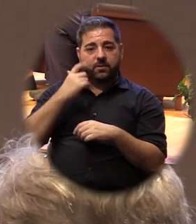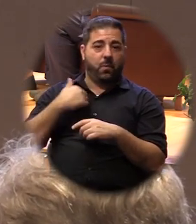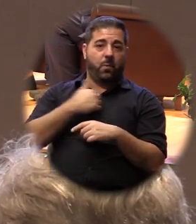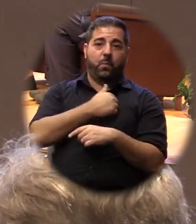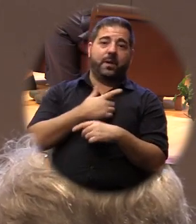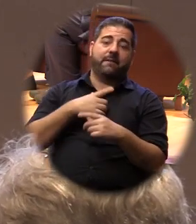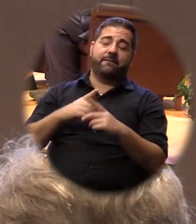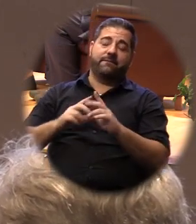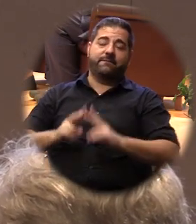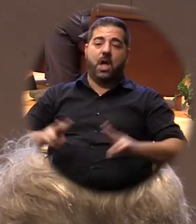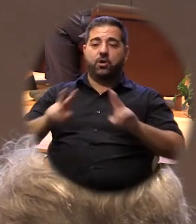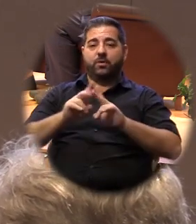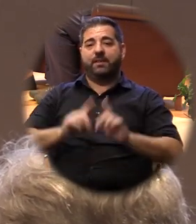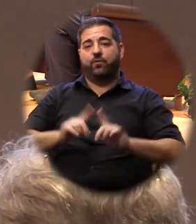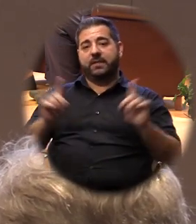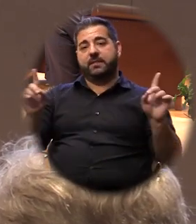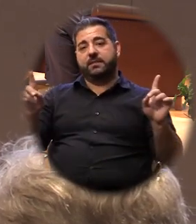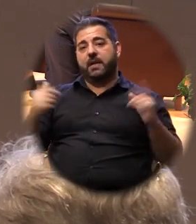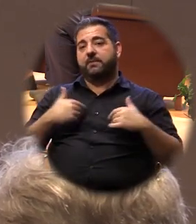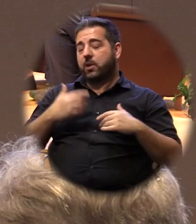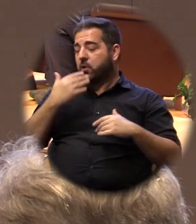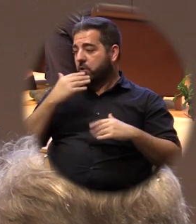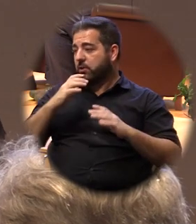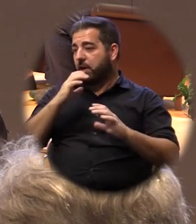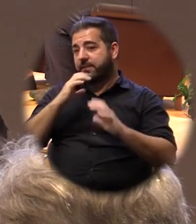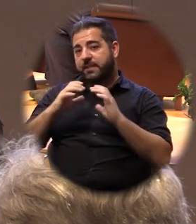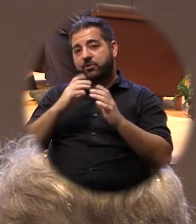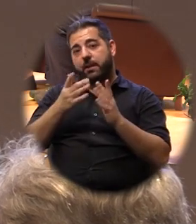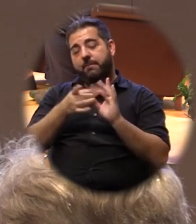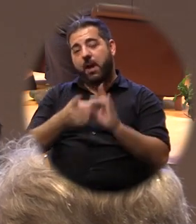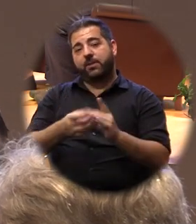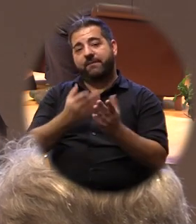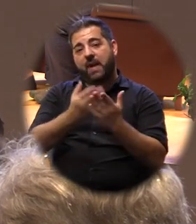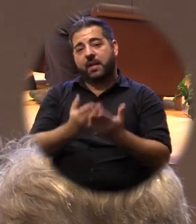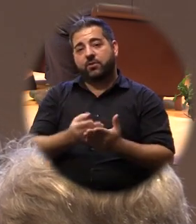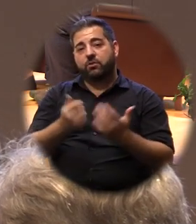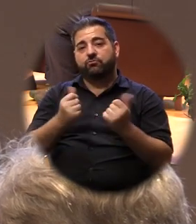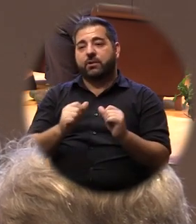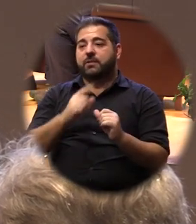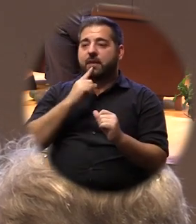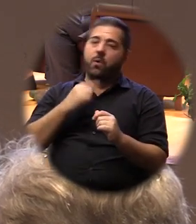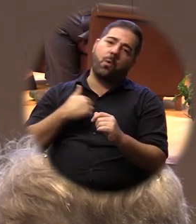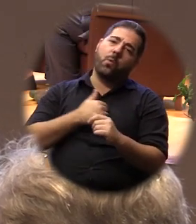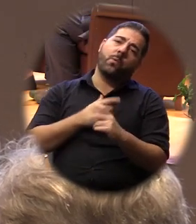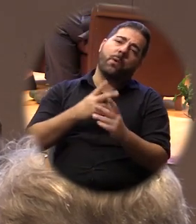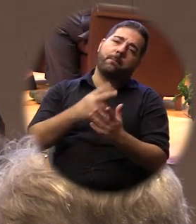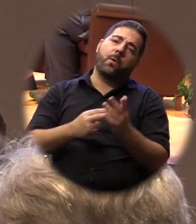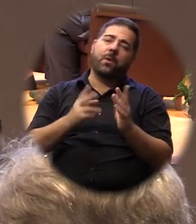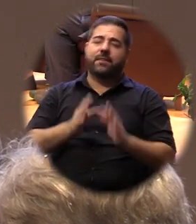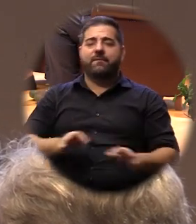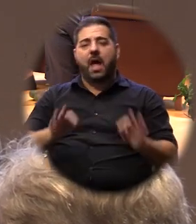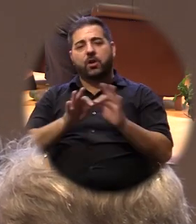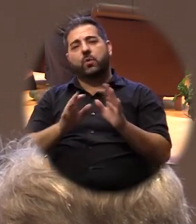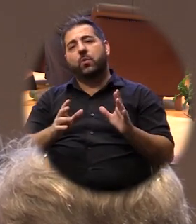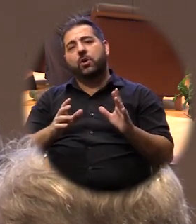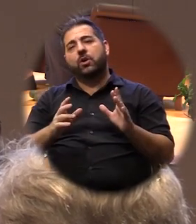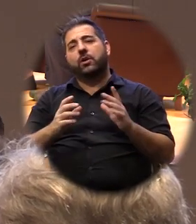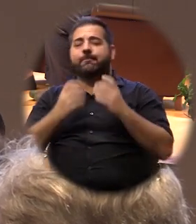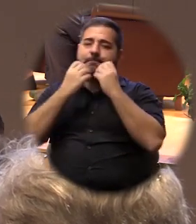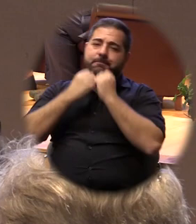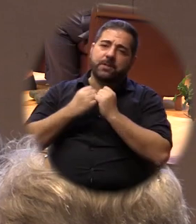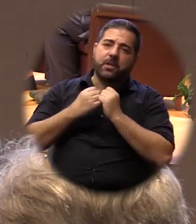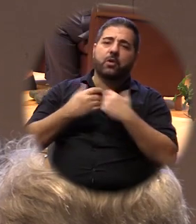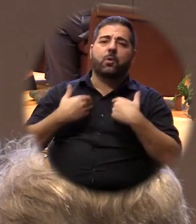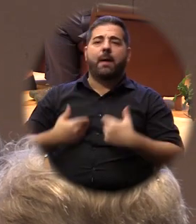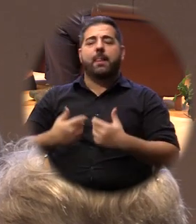value differentials, just having a conversation about the facts, or even trying to say, well, we both value human life, so how do we go from